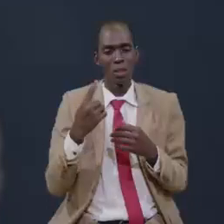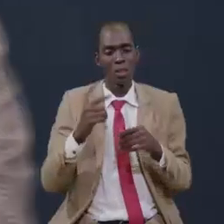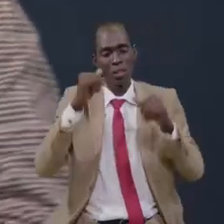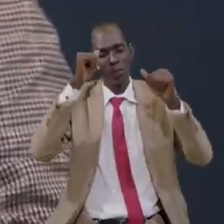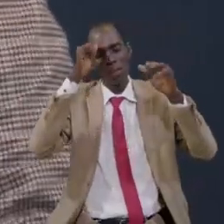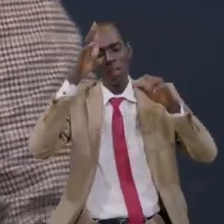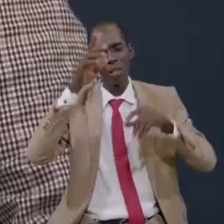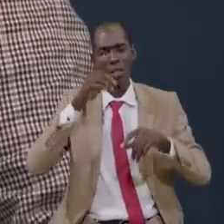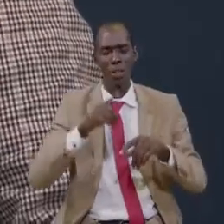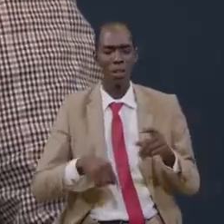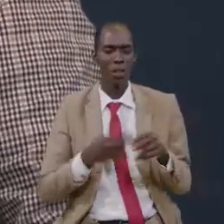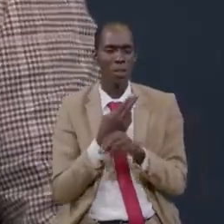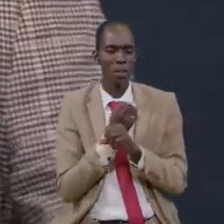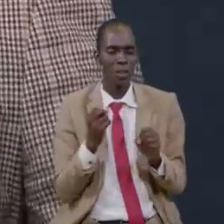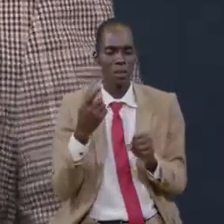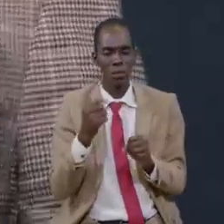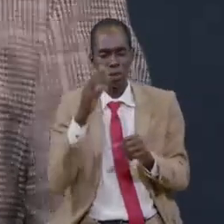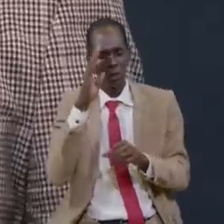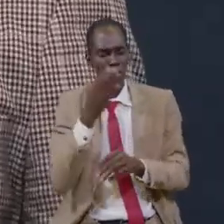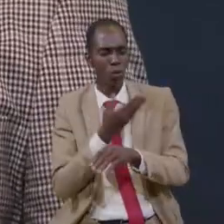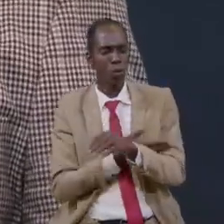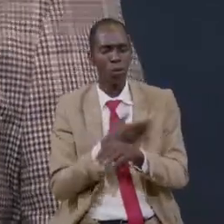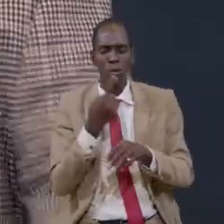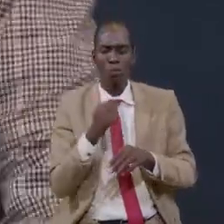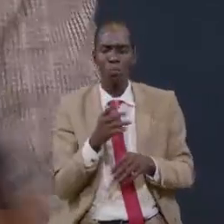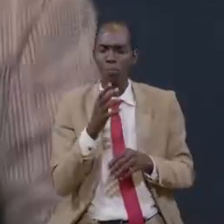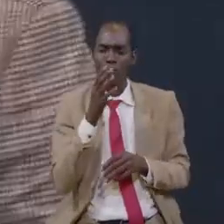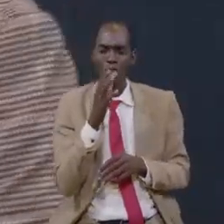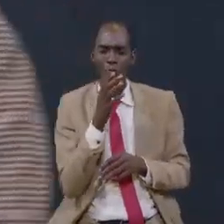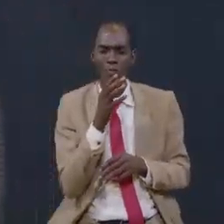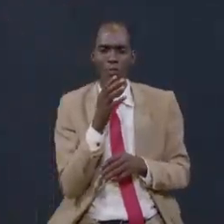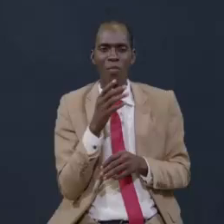mother cannot redeem the daughter. The religious man, the